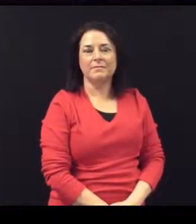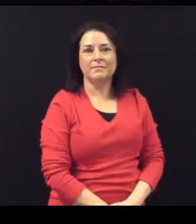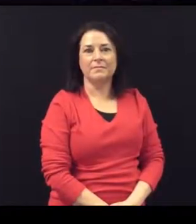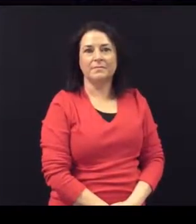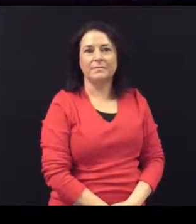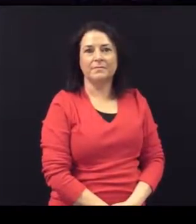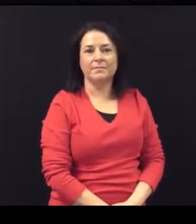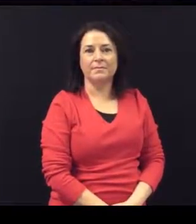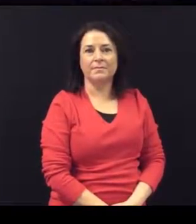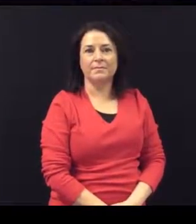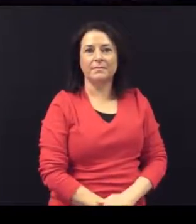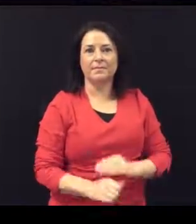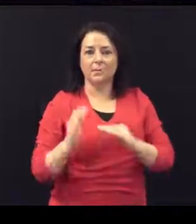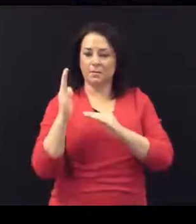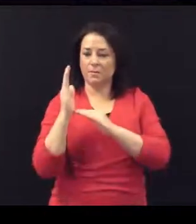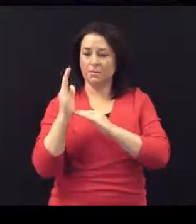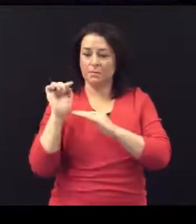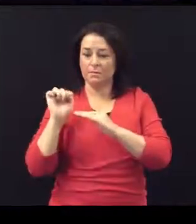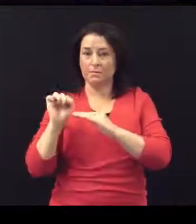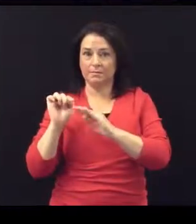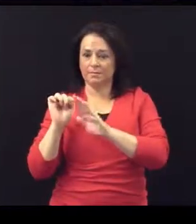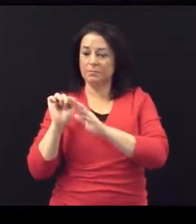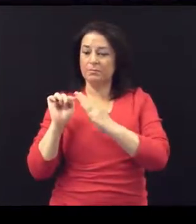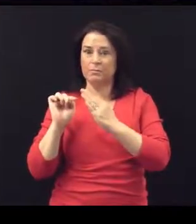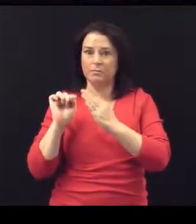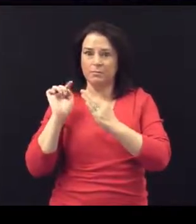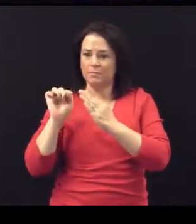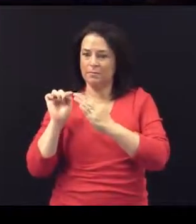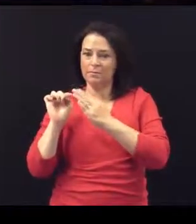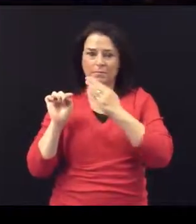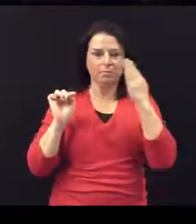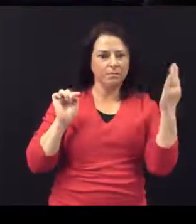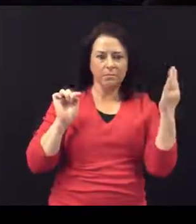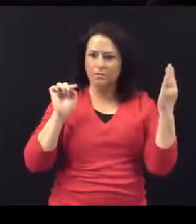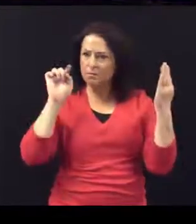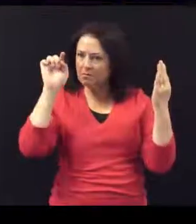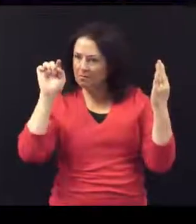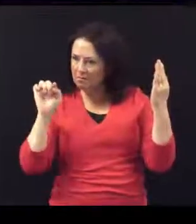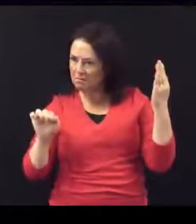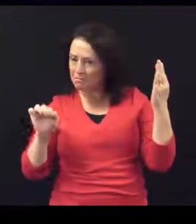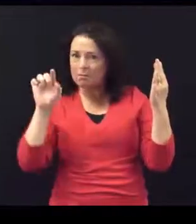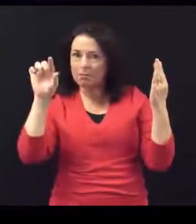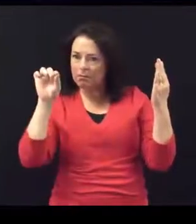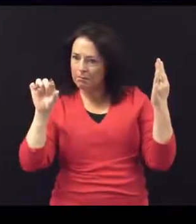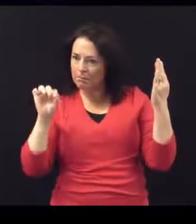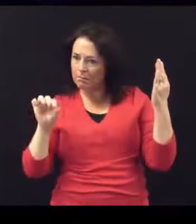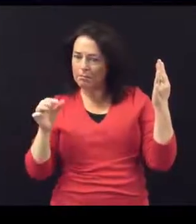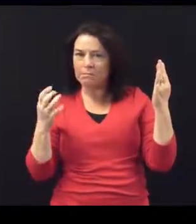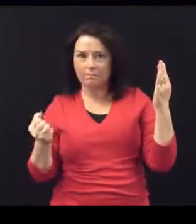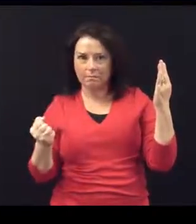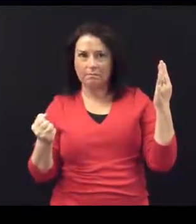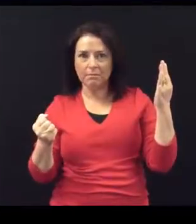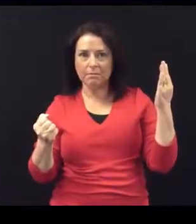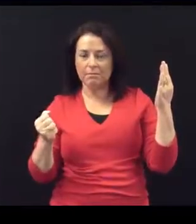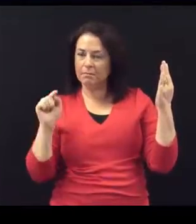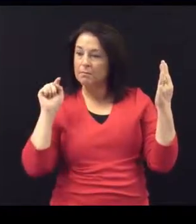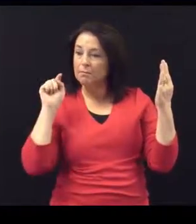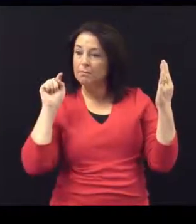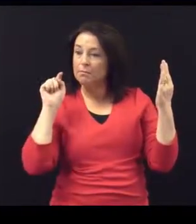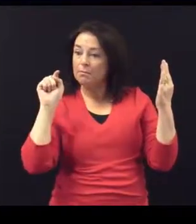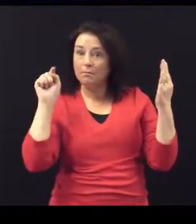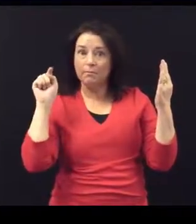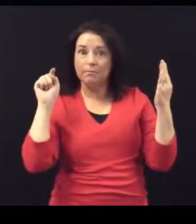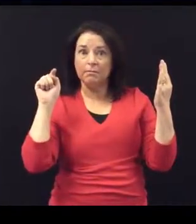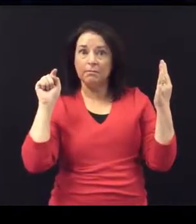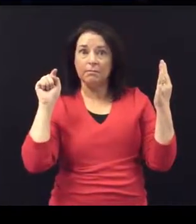location. In the bottom corner of the map are some further options hidden behind what looks like a curled page in a book. Tap